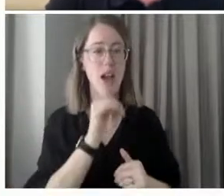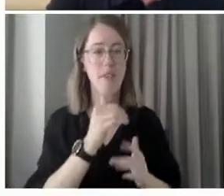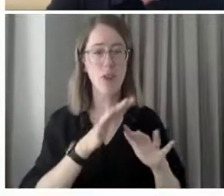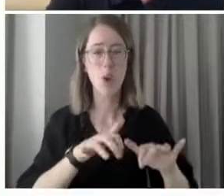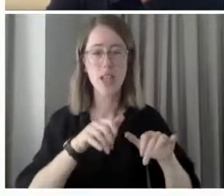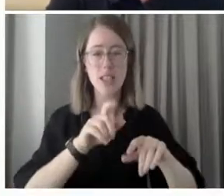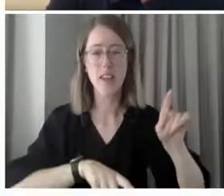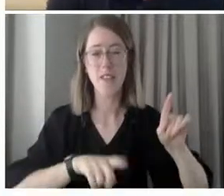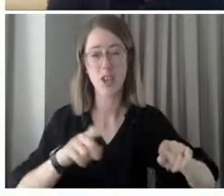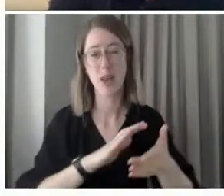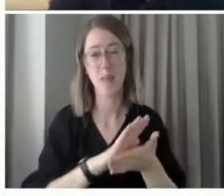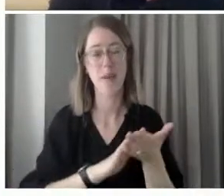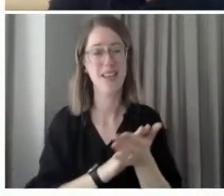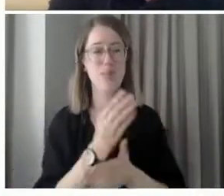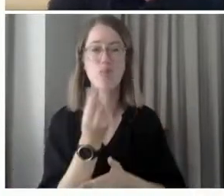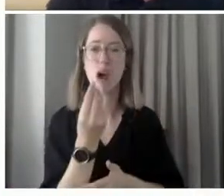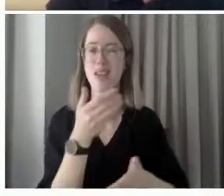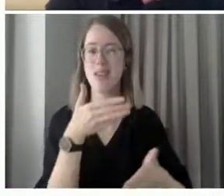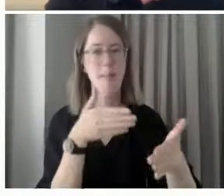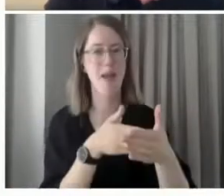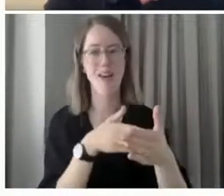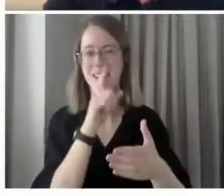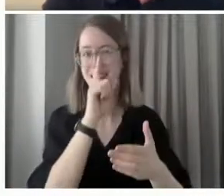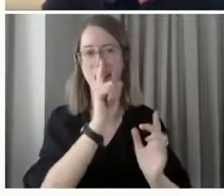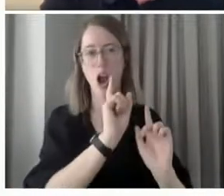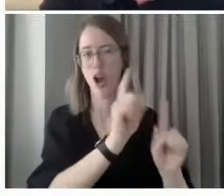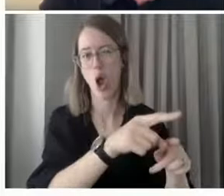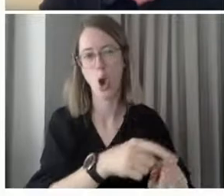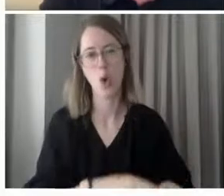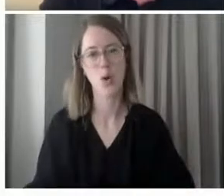more priced out they're being. And